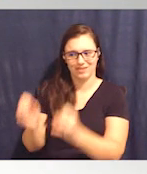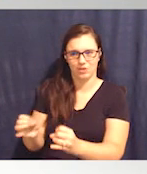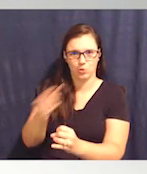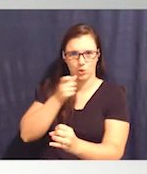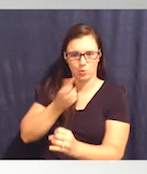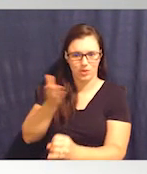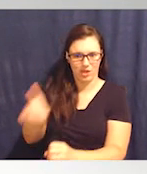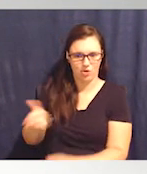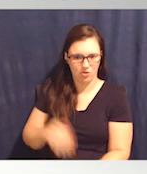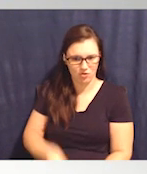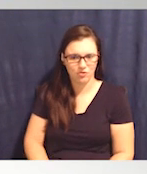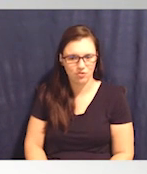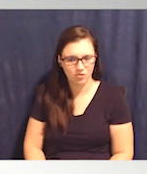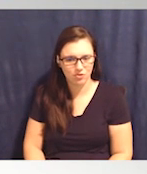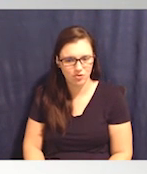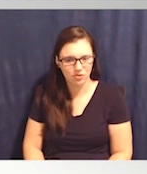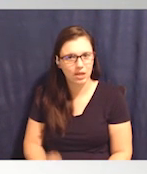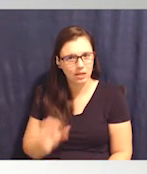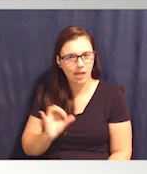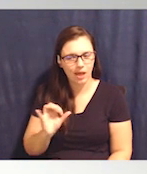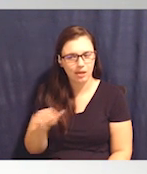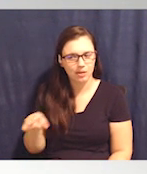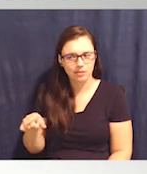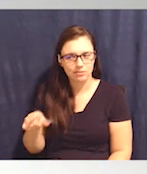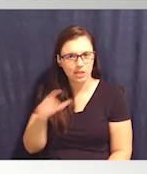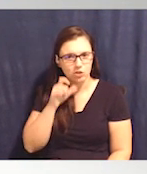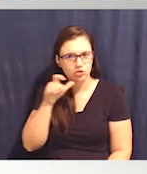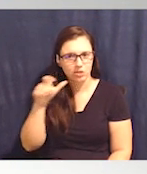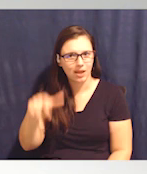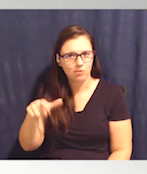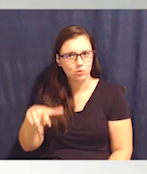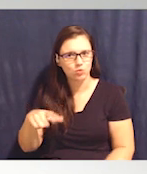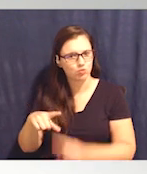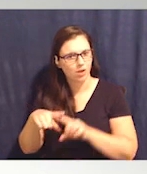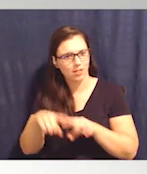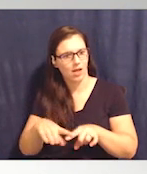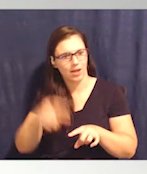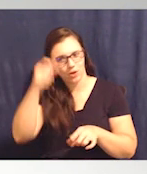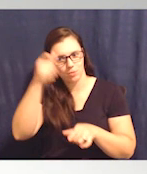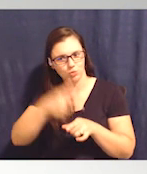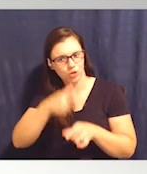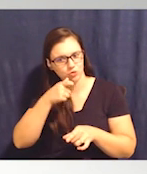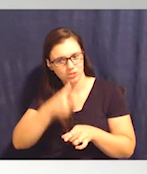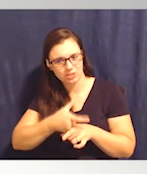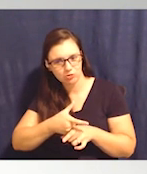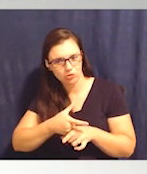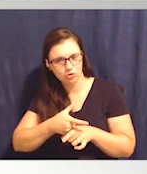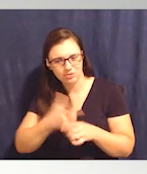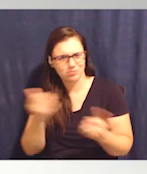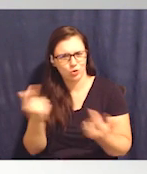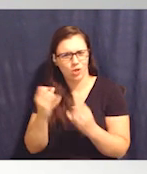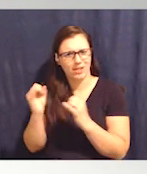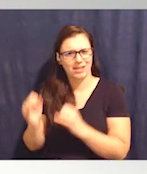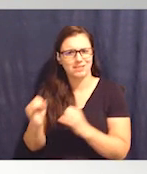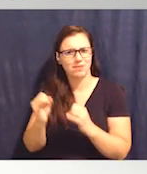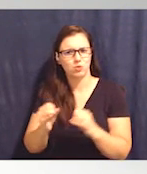Like, they shouldn't have to rely on what the brothers and sisters look like. They're all individual people, so that's important to remember.